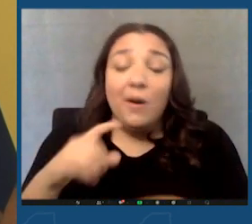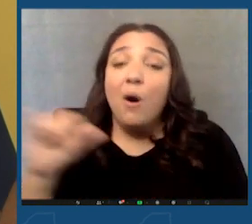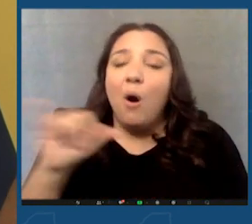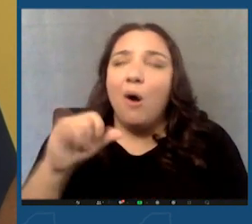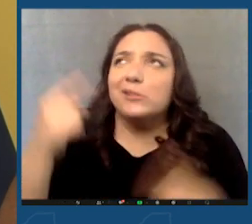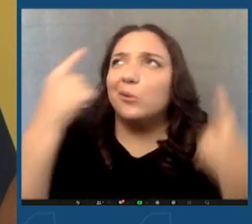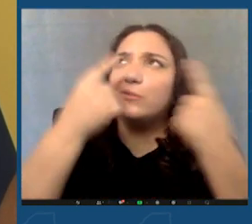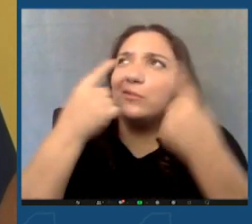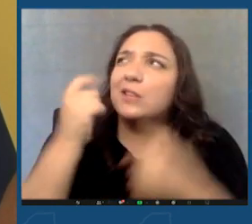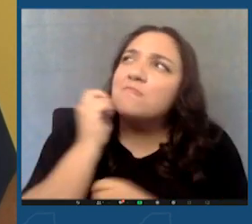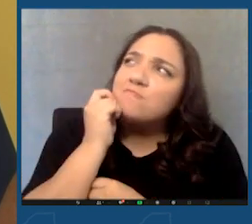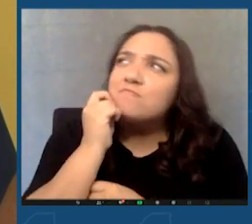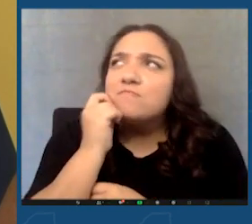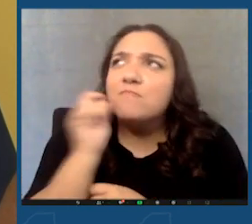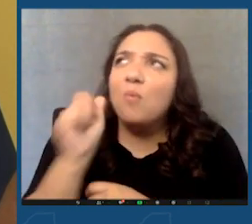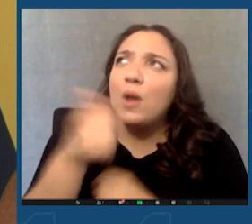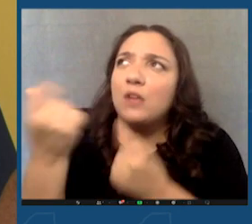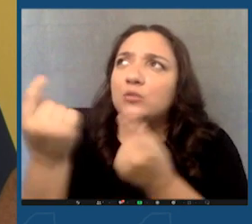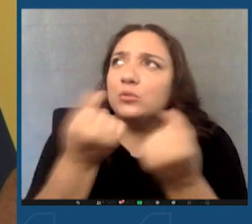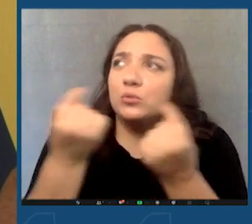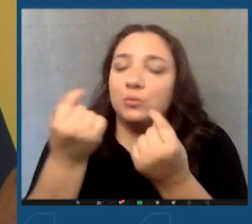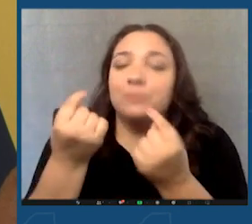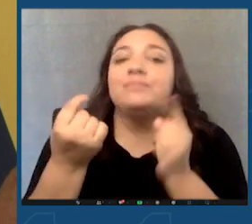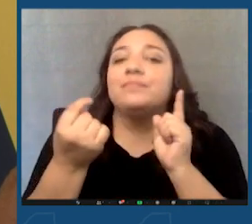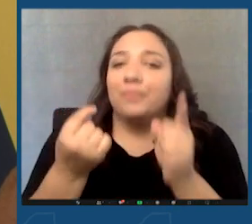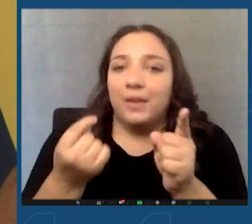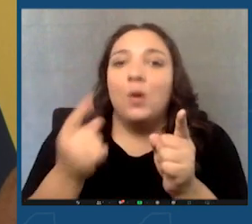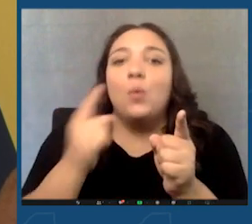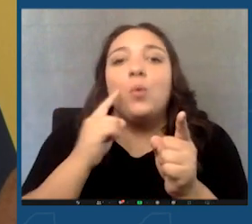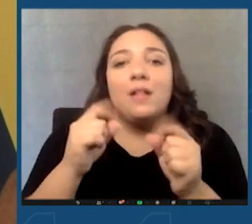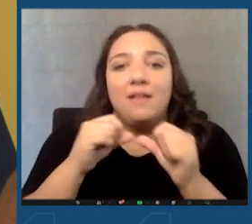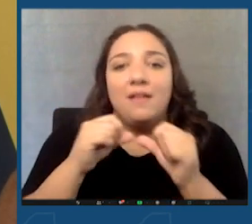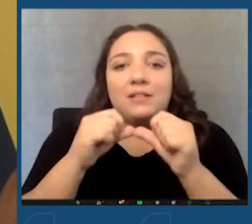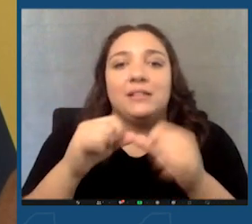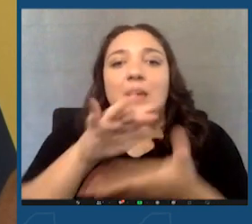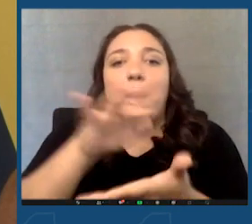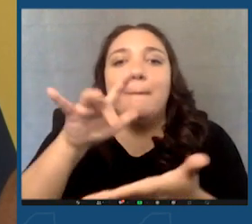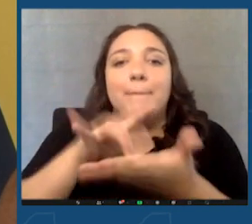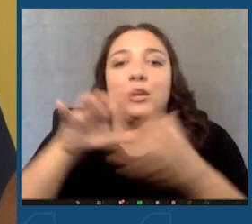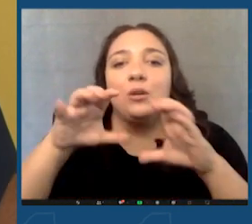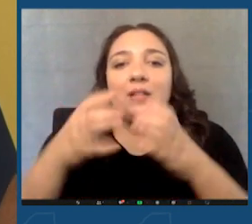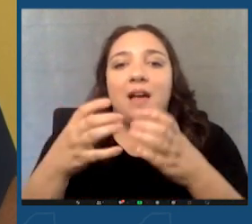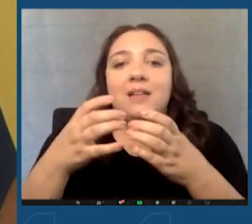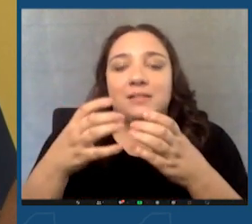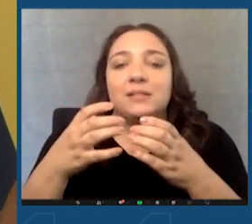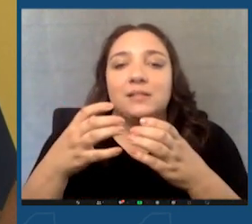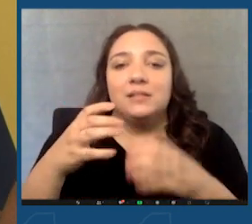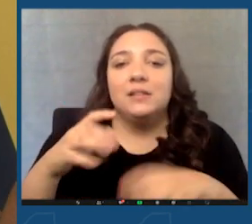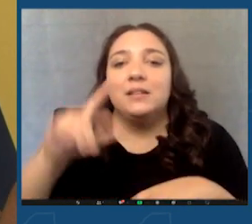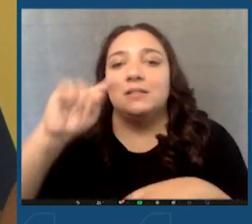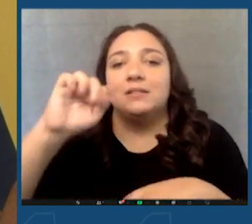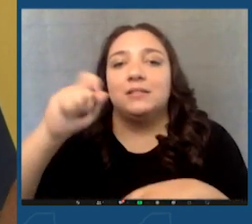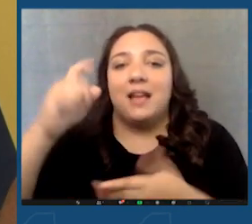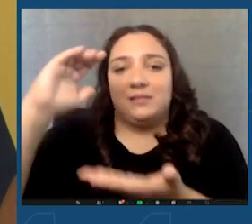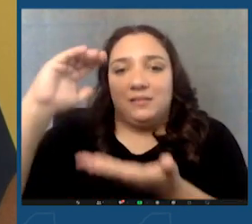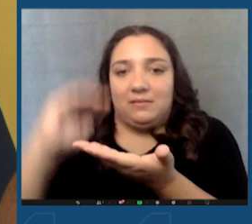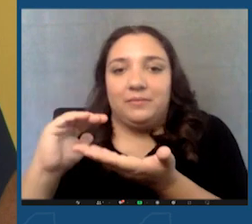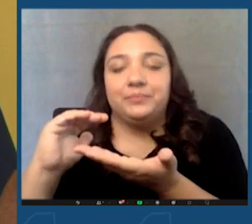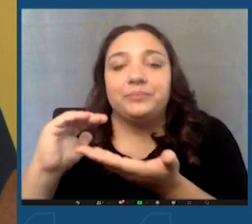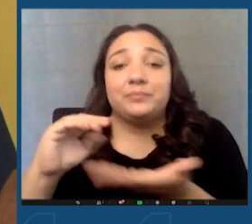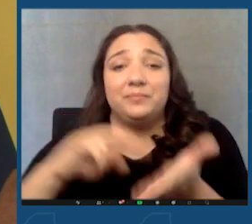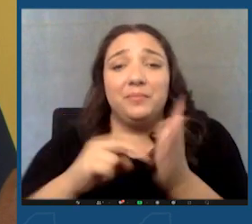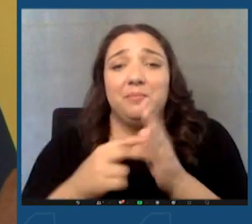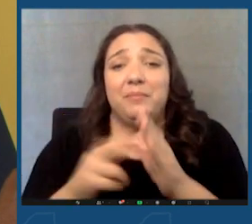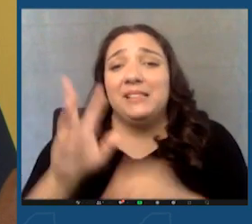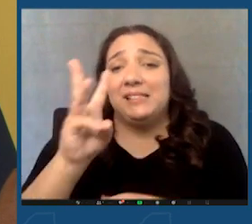now are going to have an expedited middle-class tax cut. Again, that means more money in people's pockets, and that's going to give over 6 million people additional